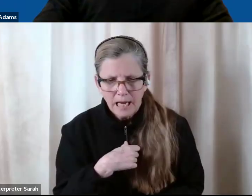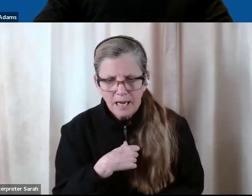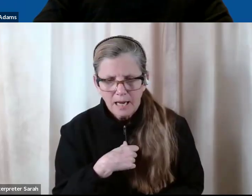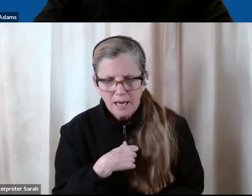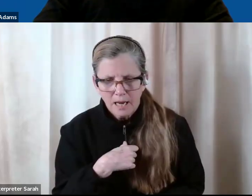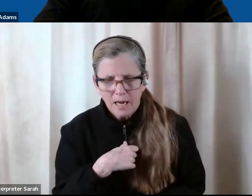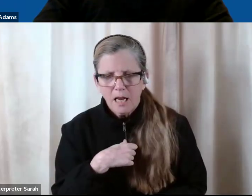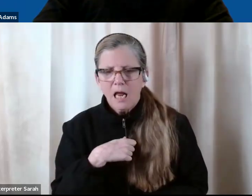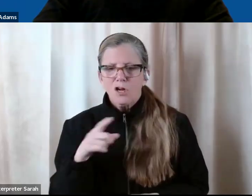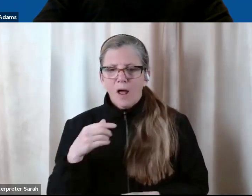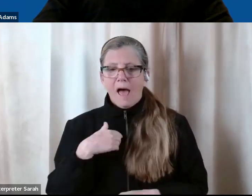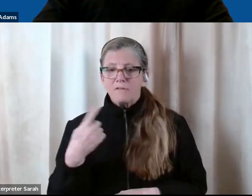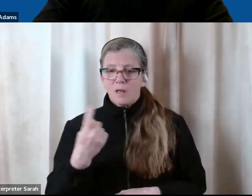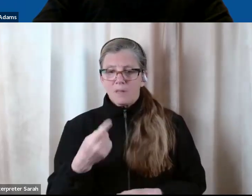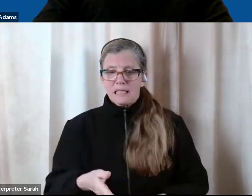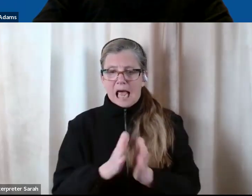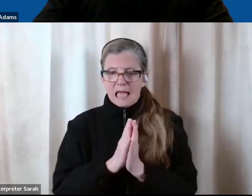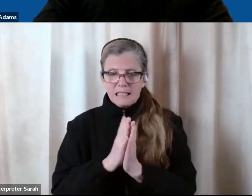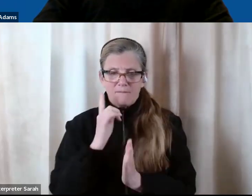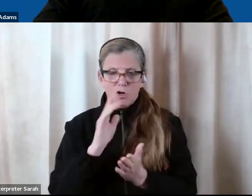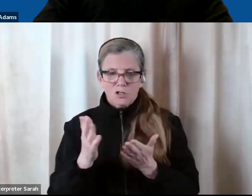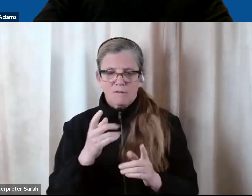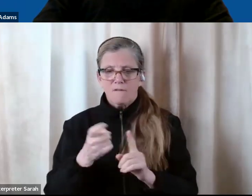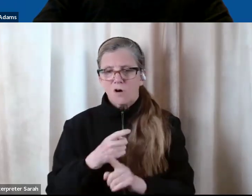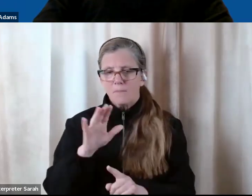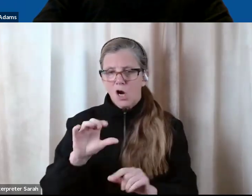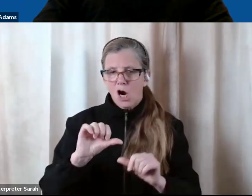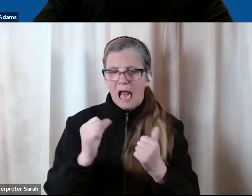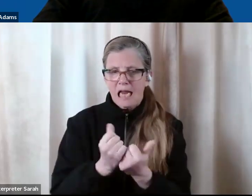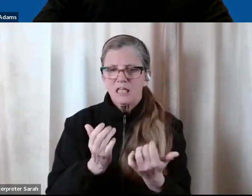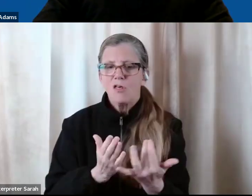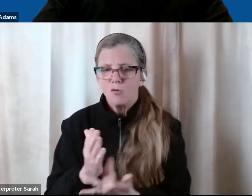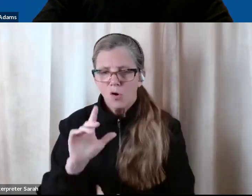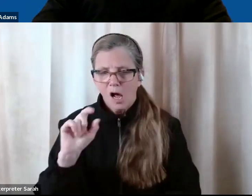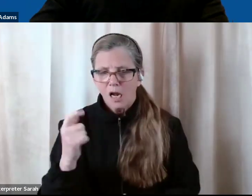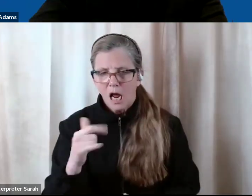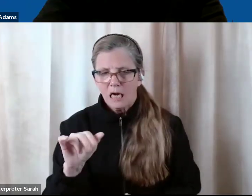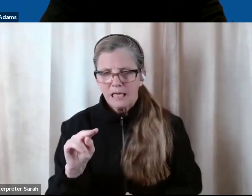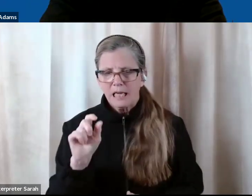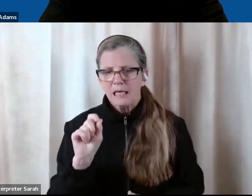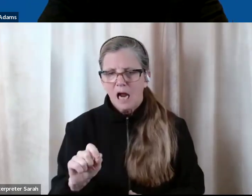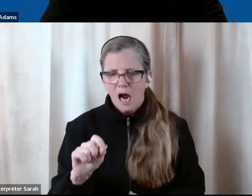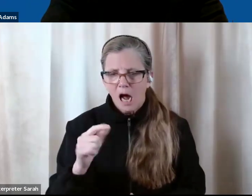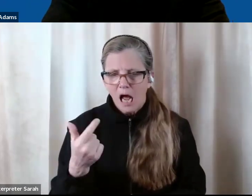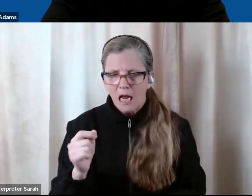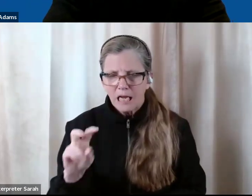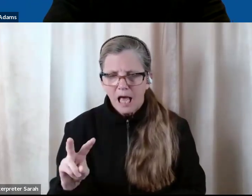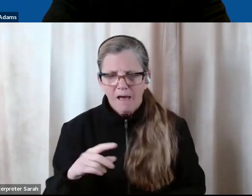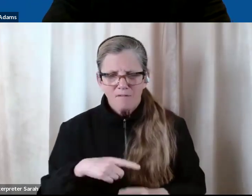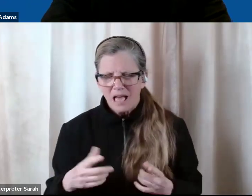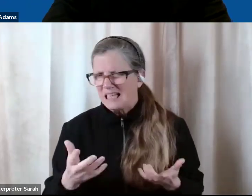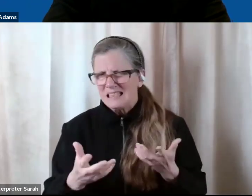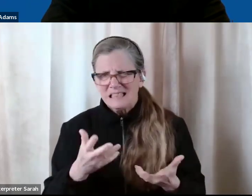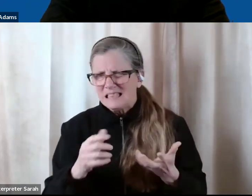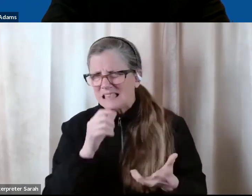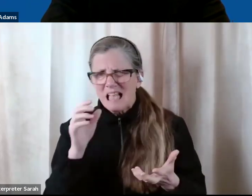your agency to login.gov. However, if you go through the California Identity Gateway, which is the